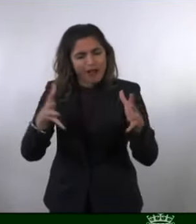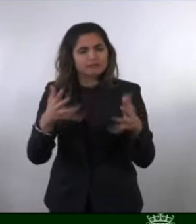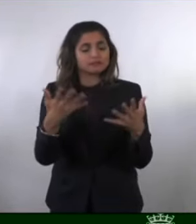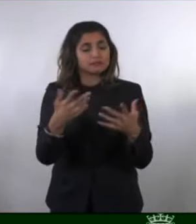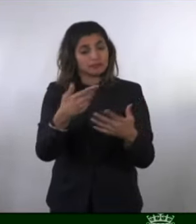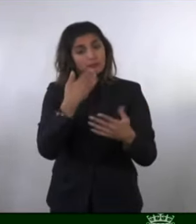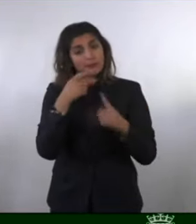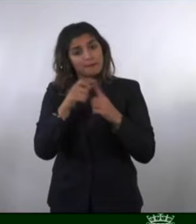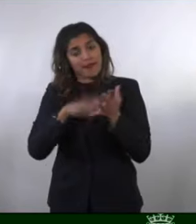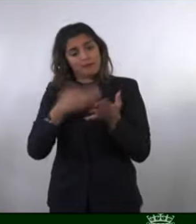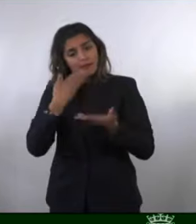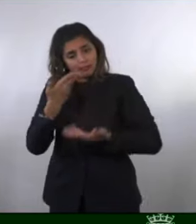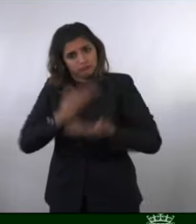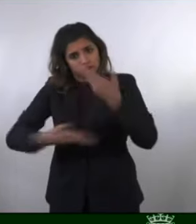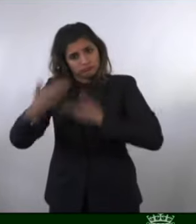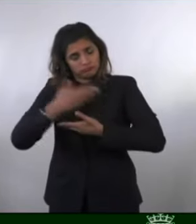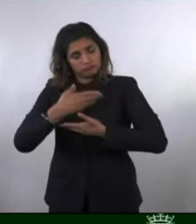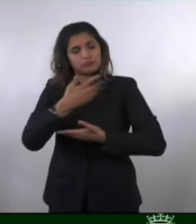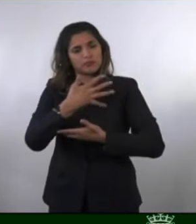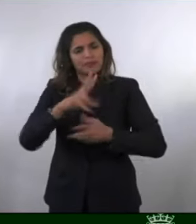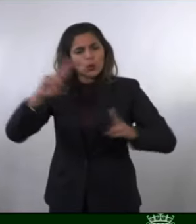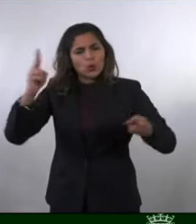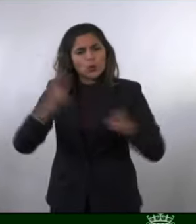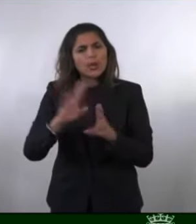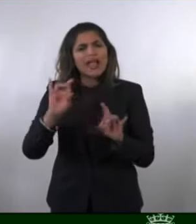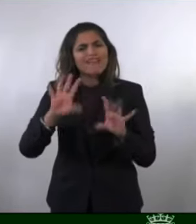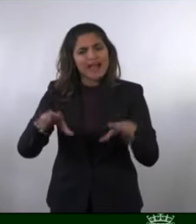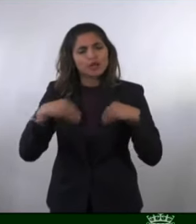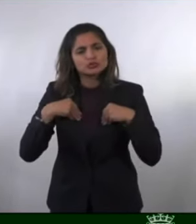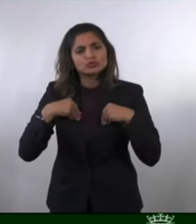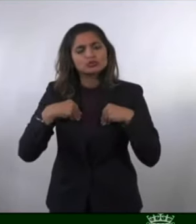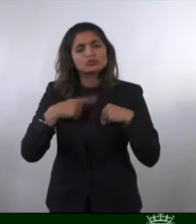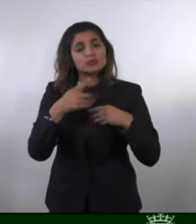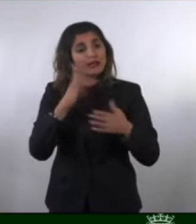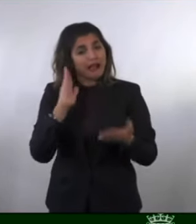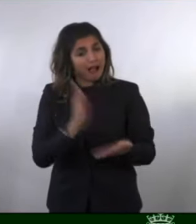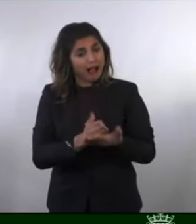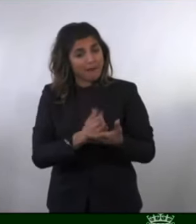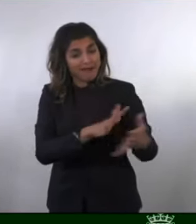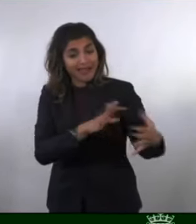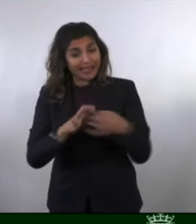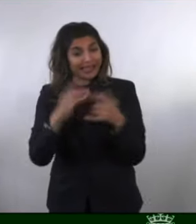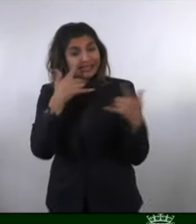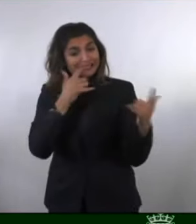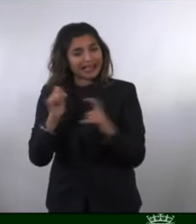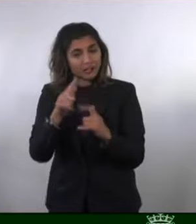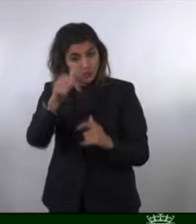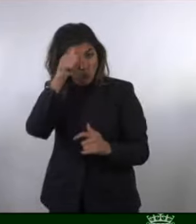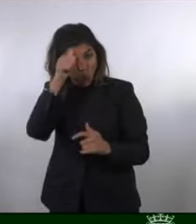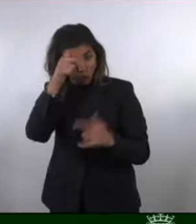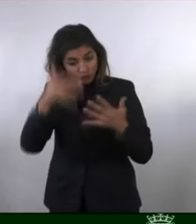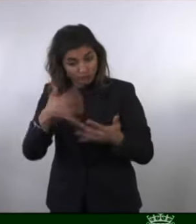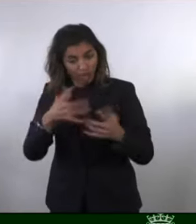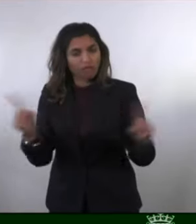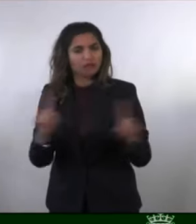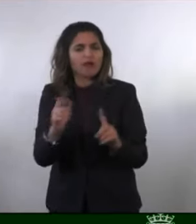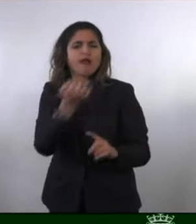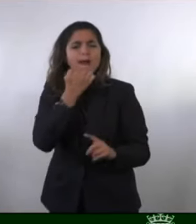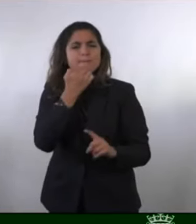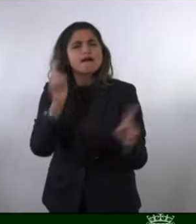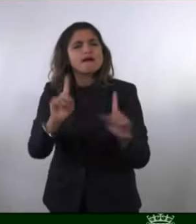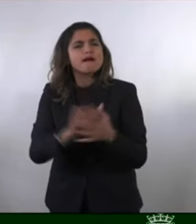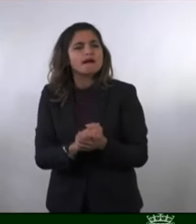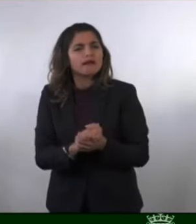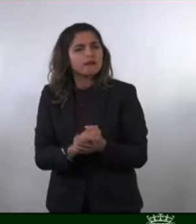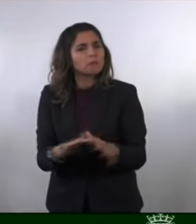the numbers and reductions in infections can be directly attributed to the mass testing scheme there, and actually what level